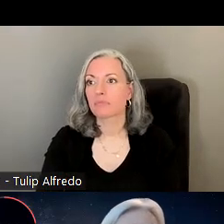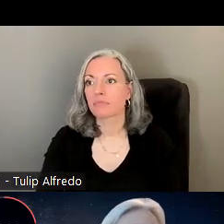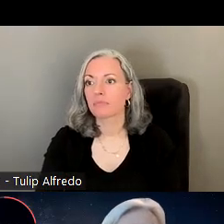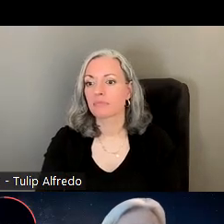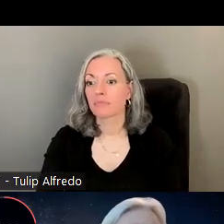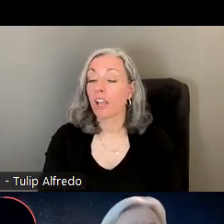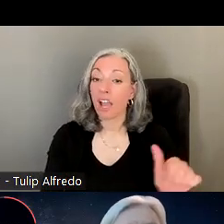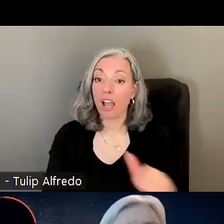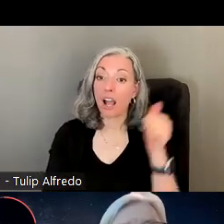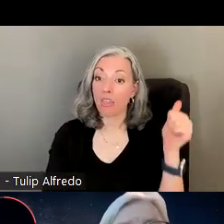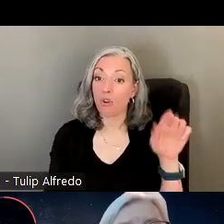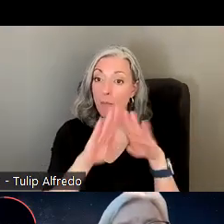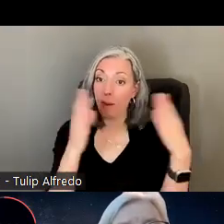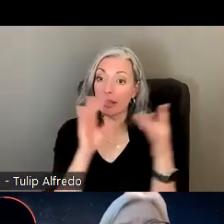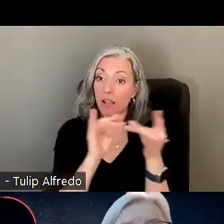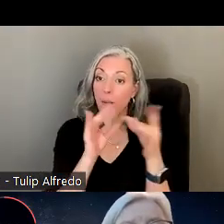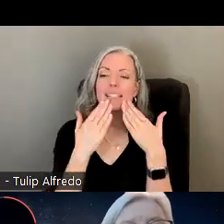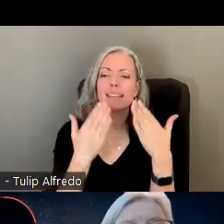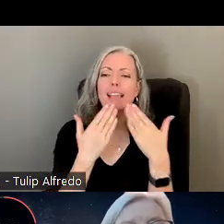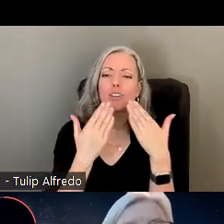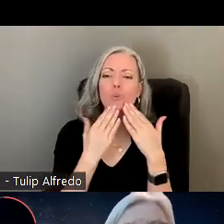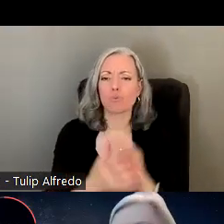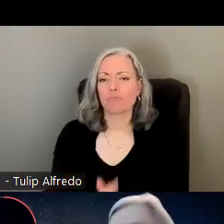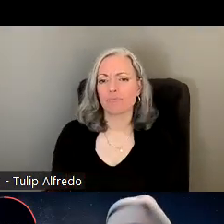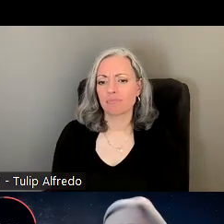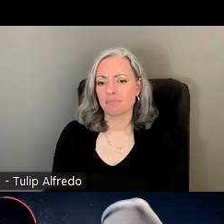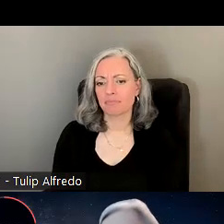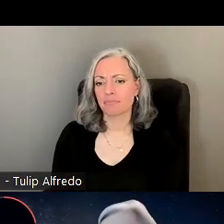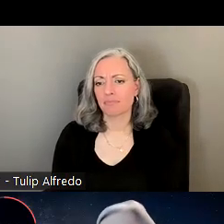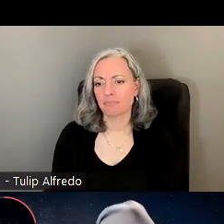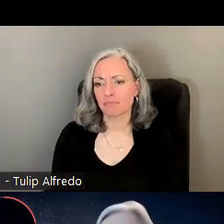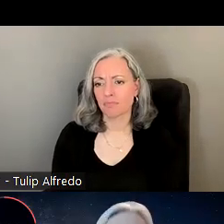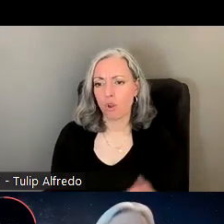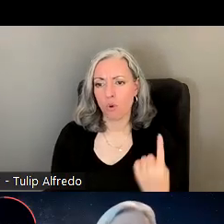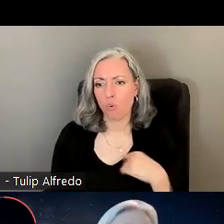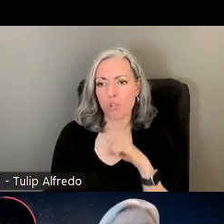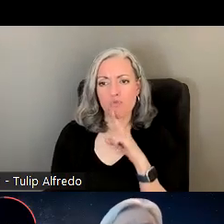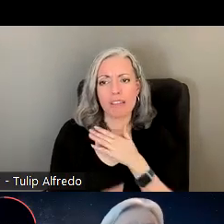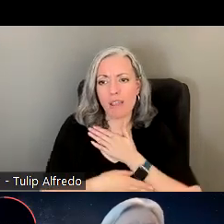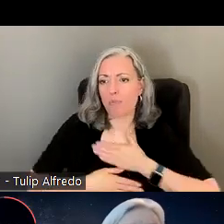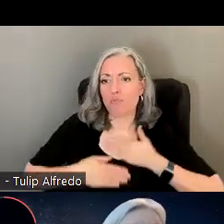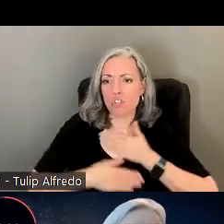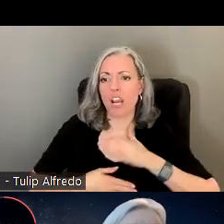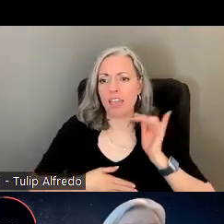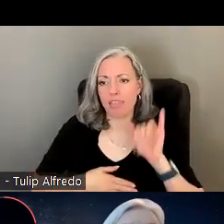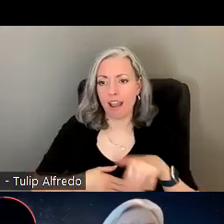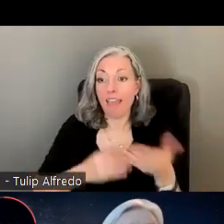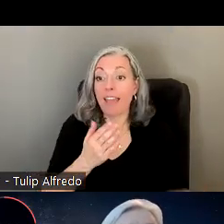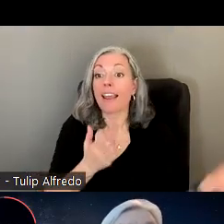Any other public comments? Thank you so much. We really appreciate it. And